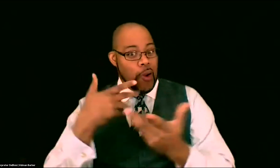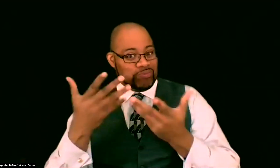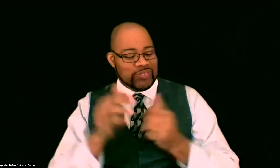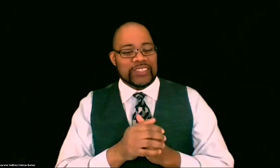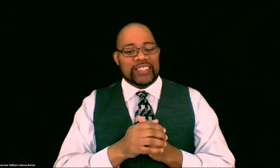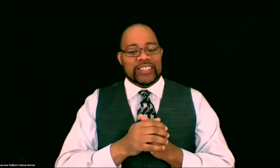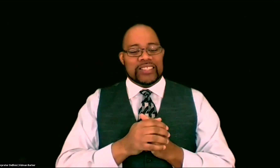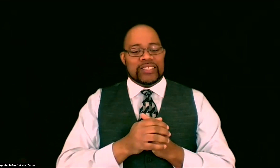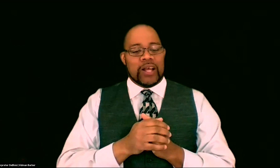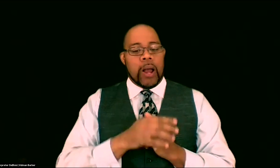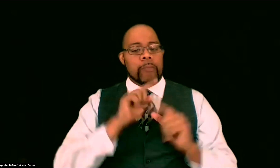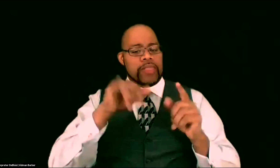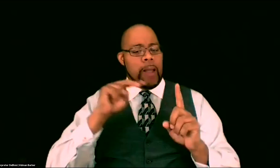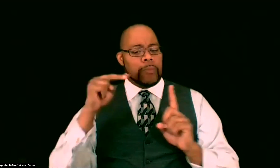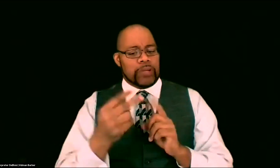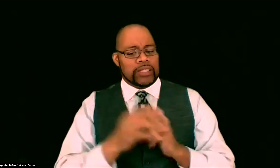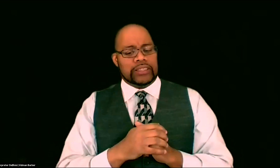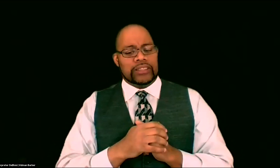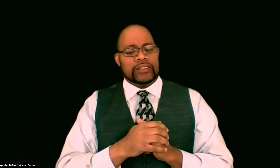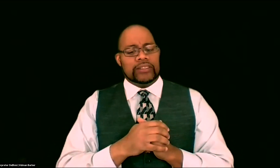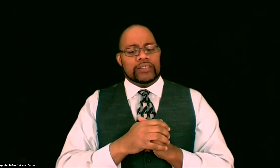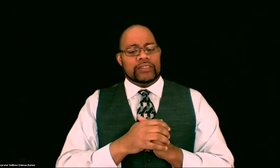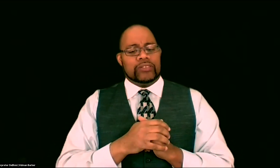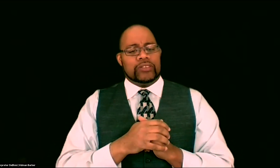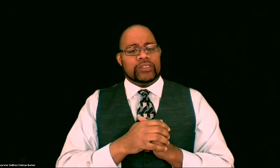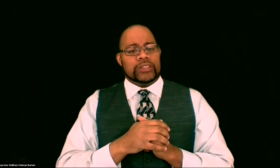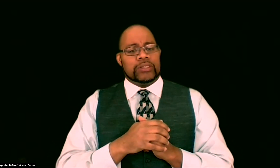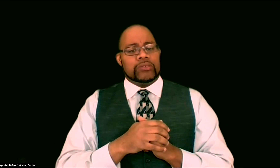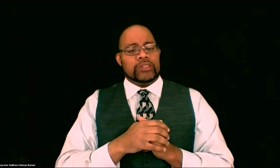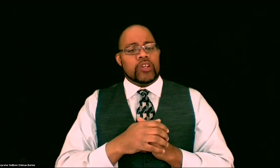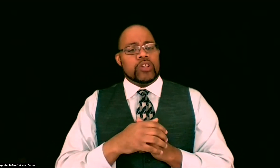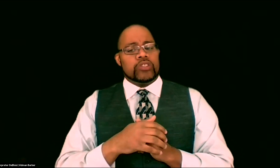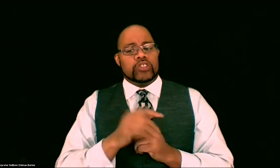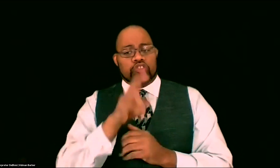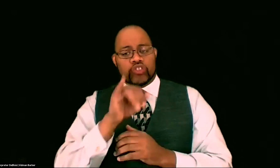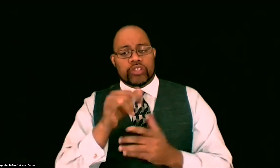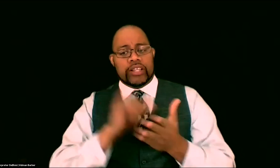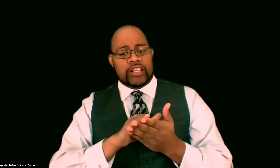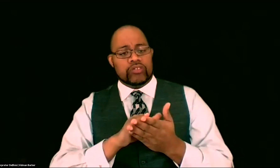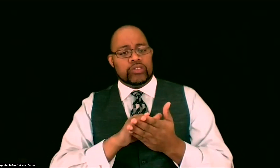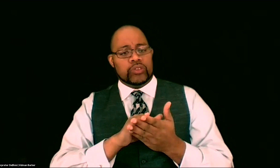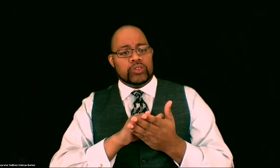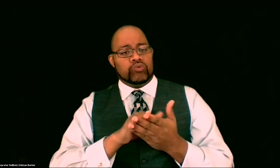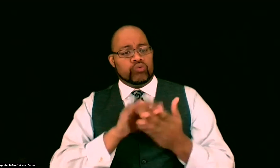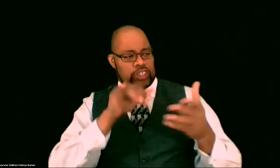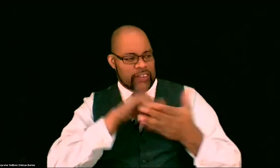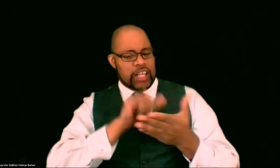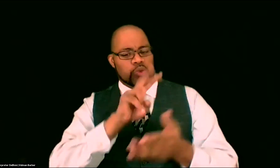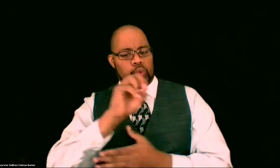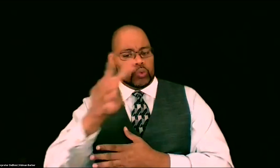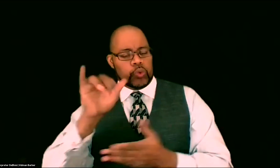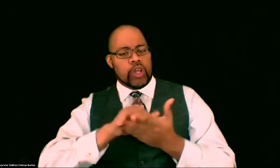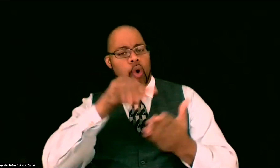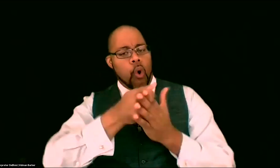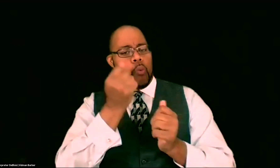for perspective, I've been able to find 3 growth curves since Terry was first isolated in 2002. They've all been with